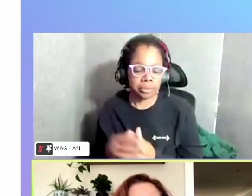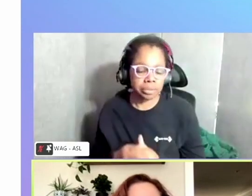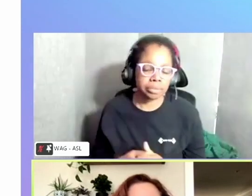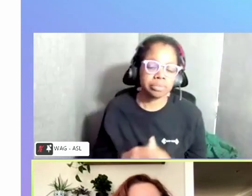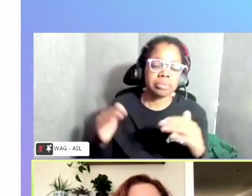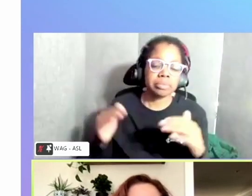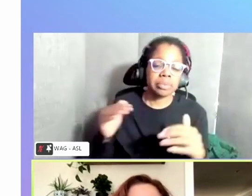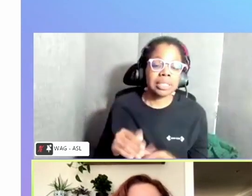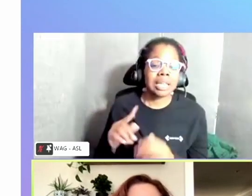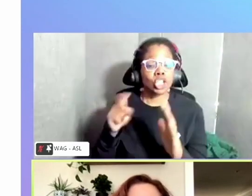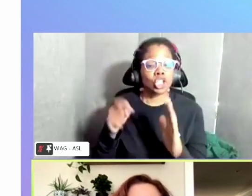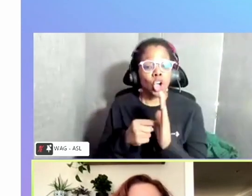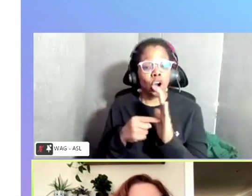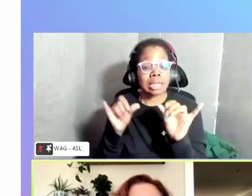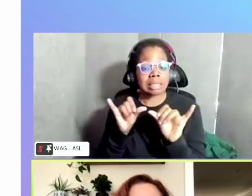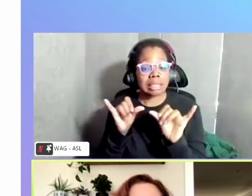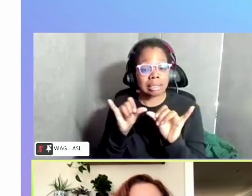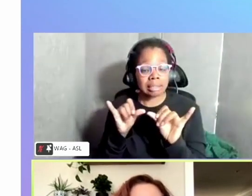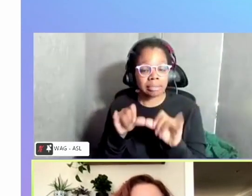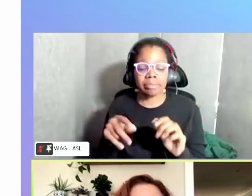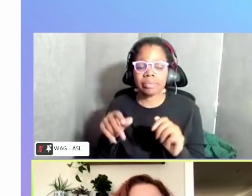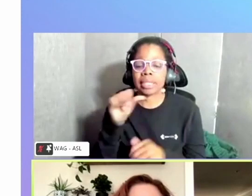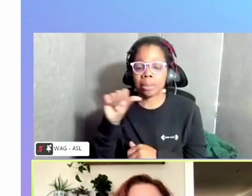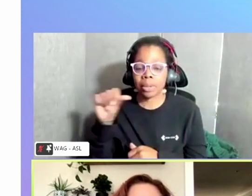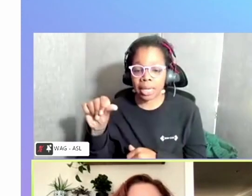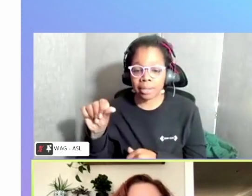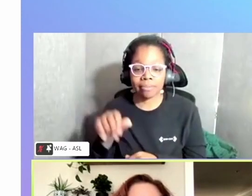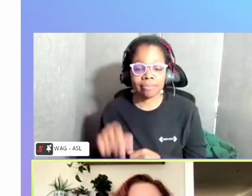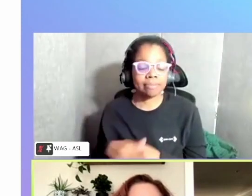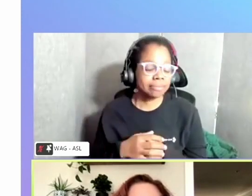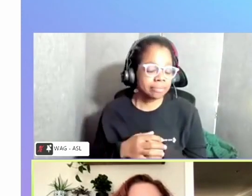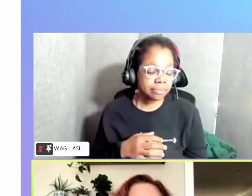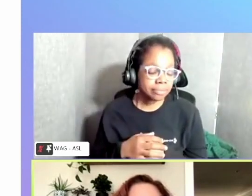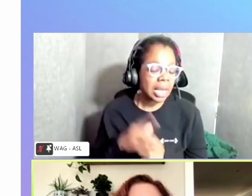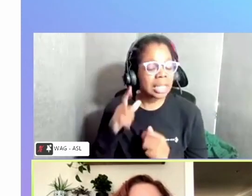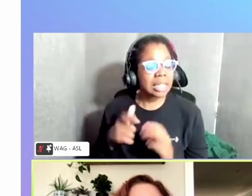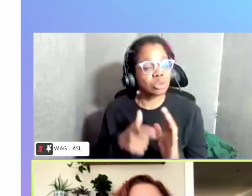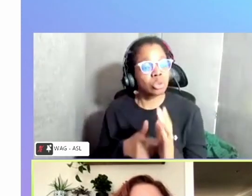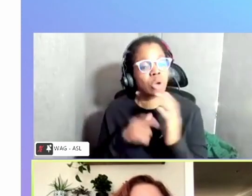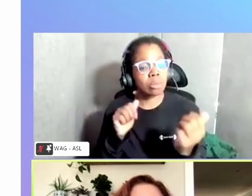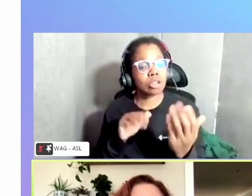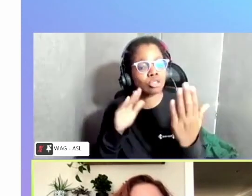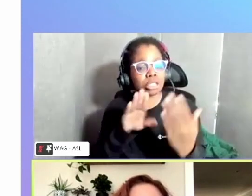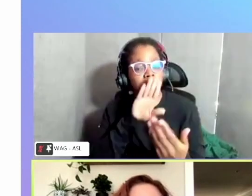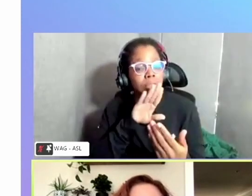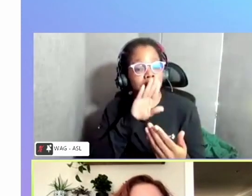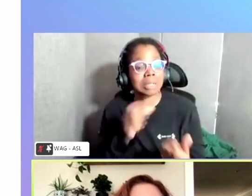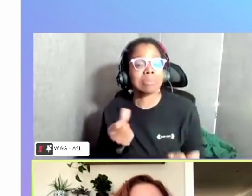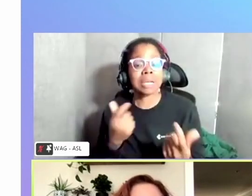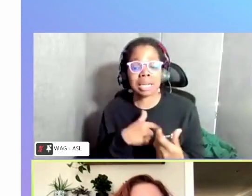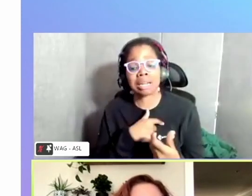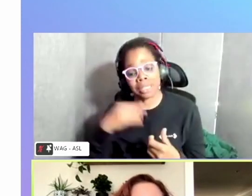Next, on to target size at AA. This requirement addresses a frustration many of